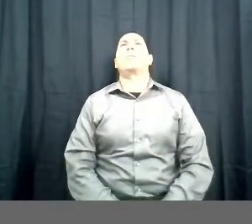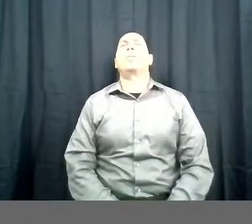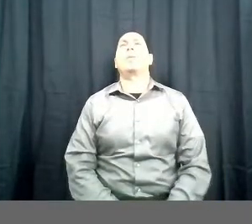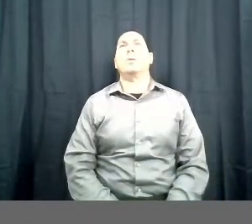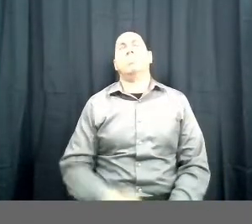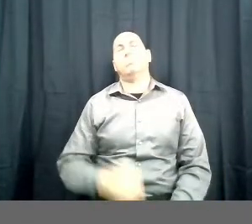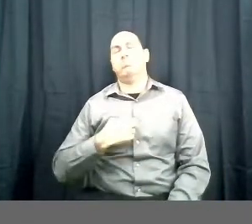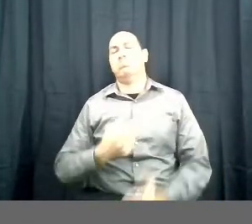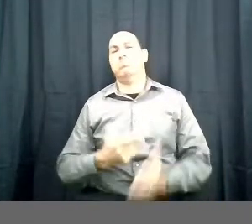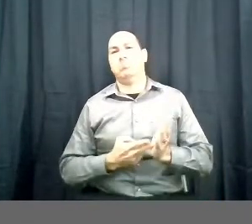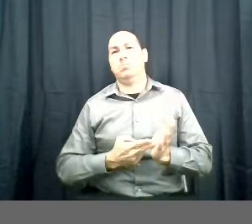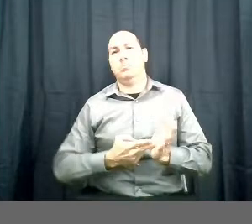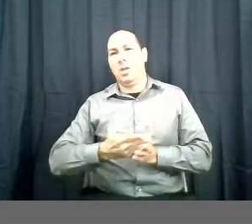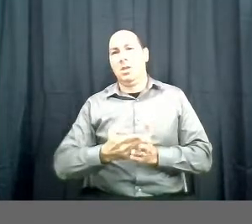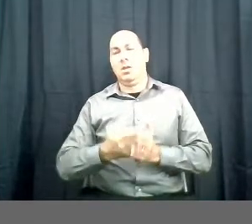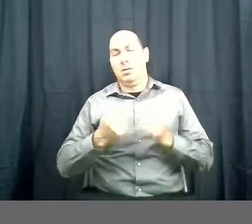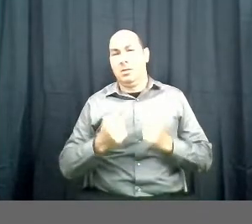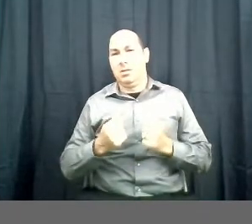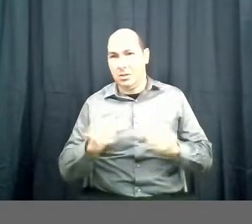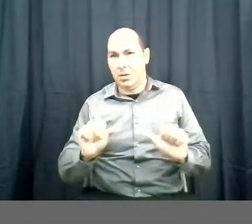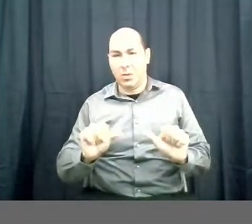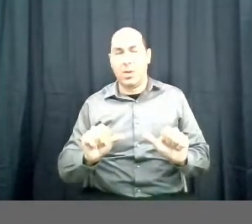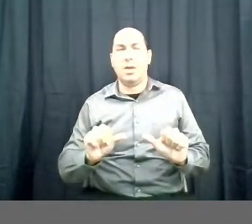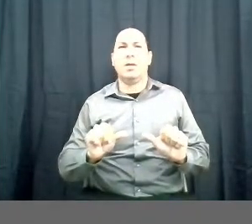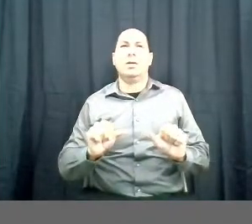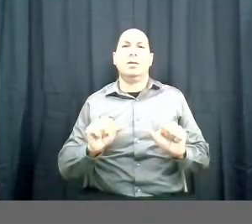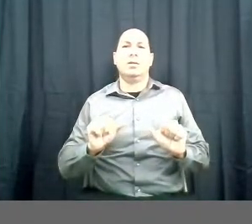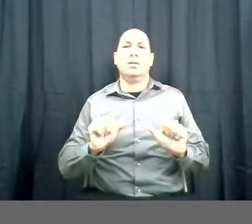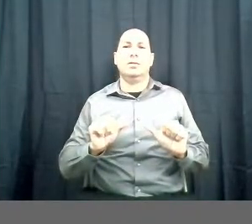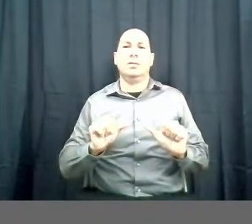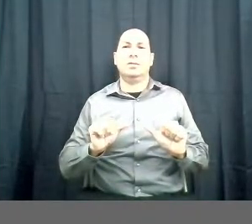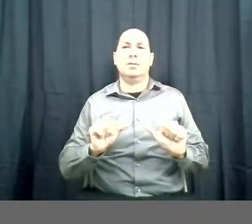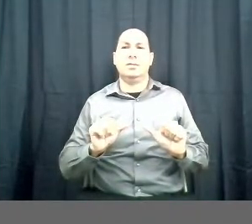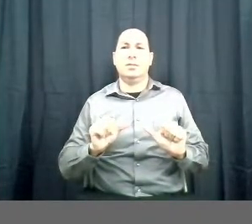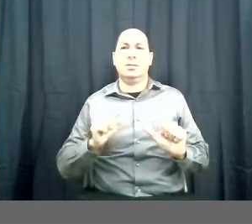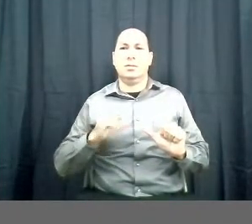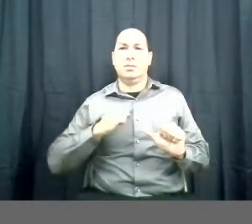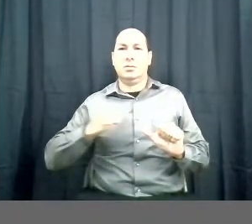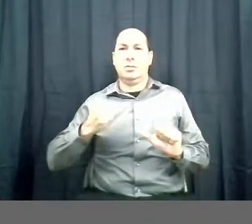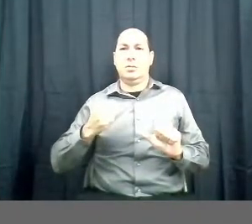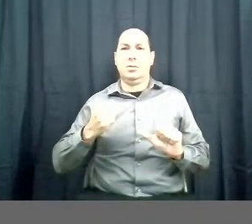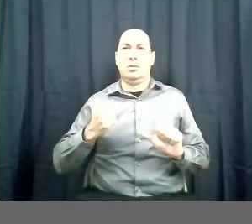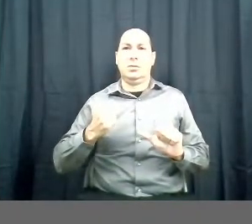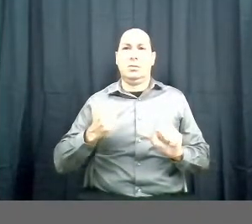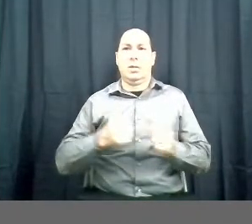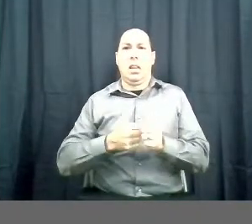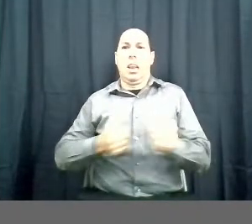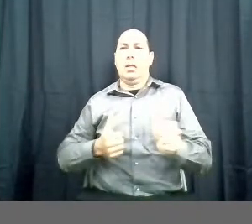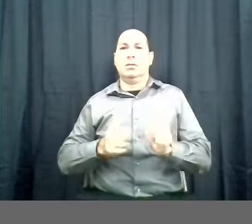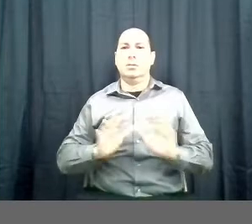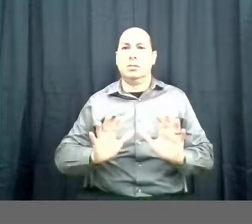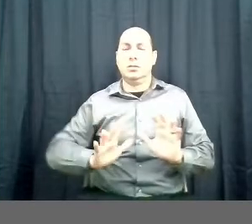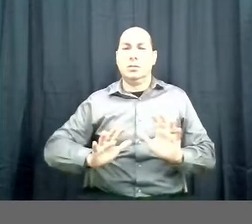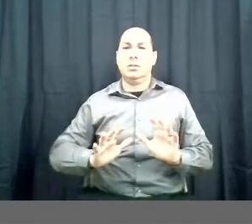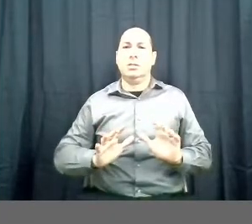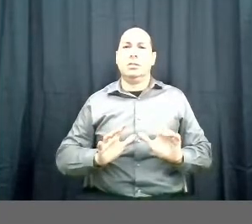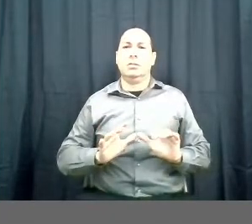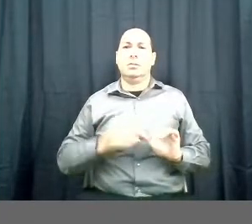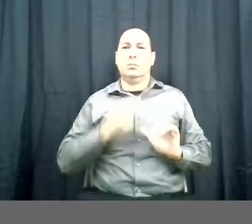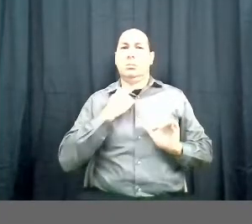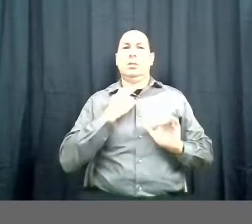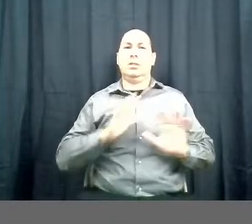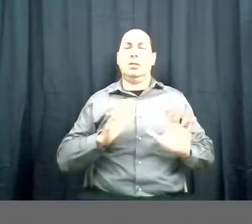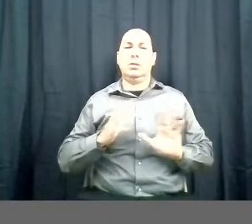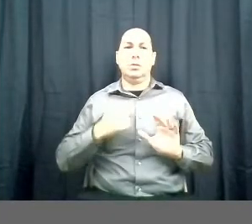honestly am just trying to. I'm not trying to hold anything up here. I just want to make sure I'm being a good steward of my position.